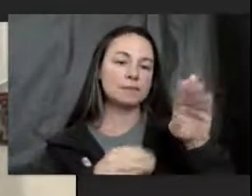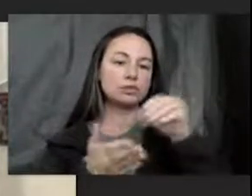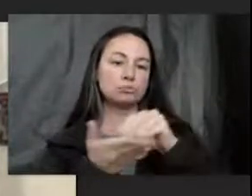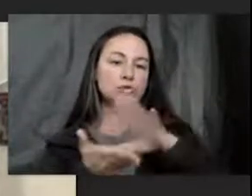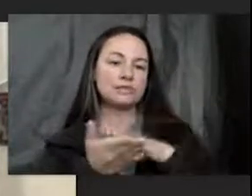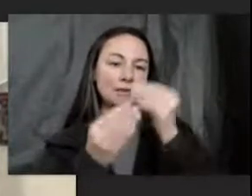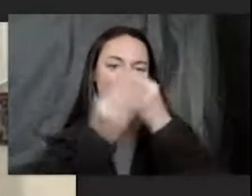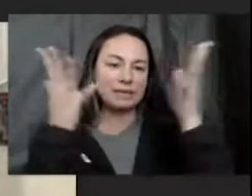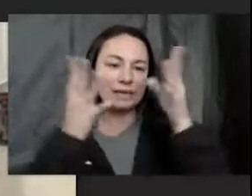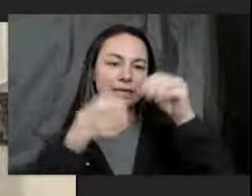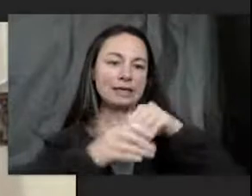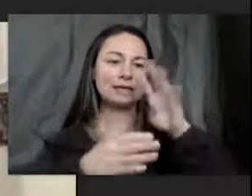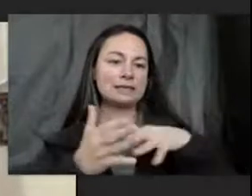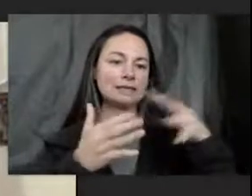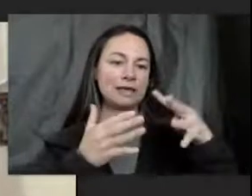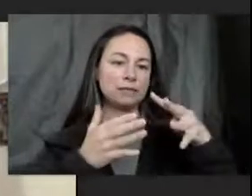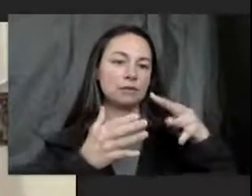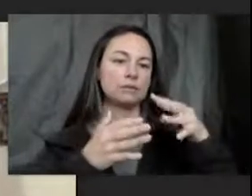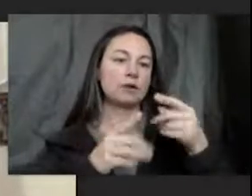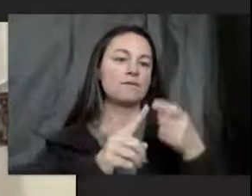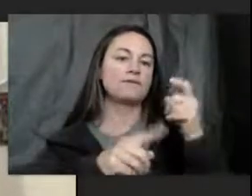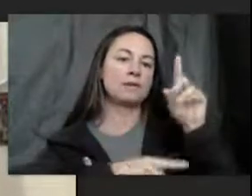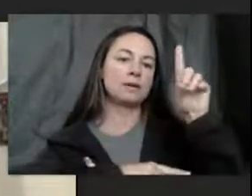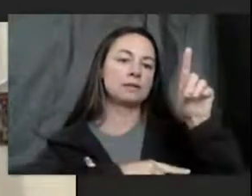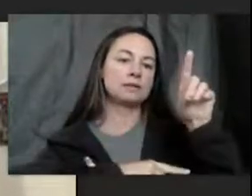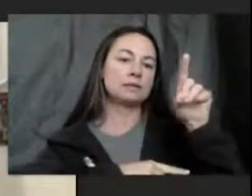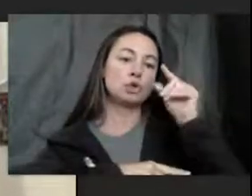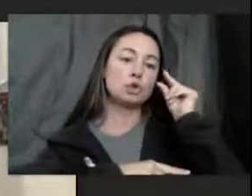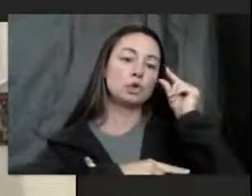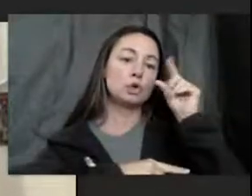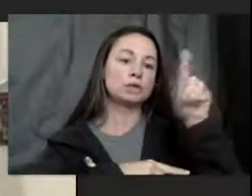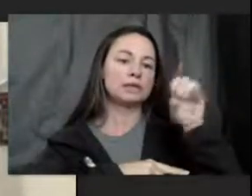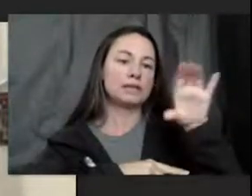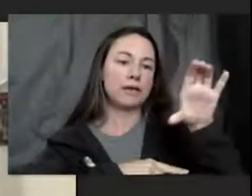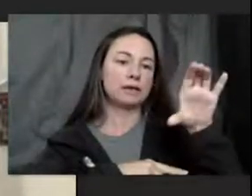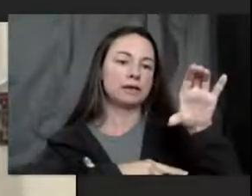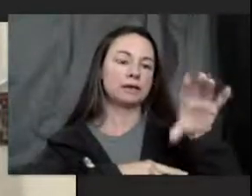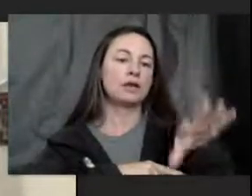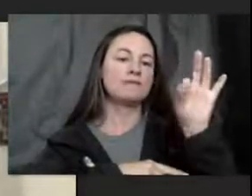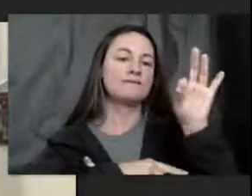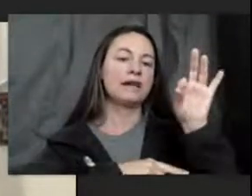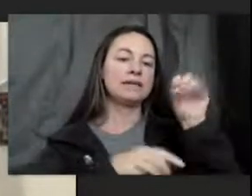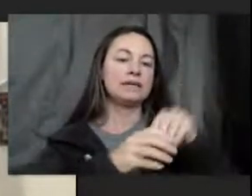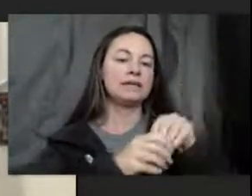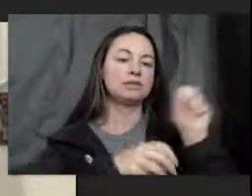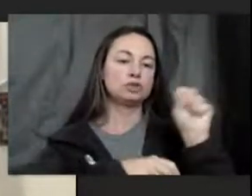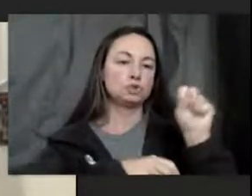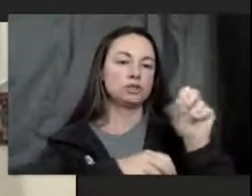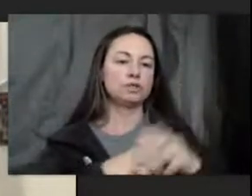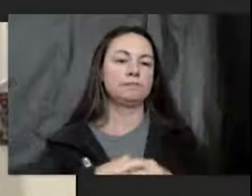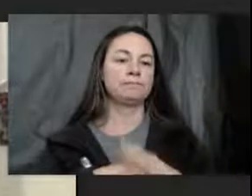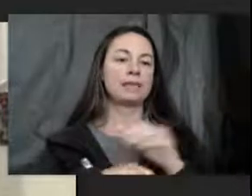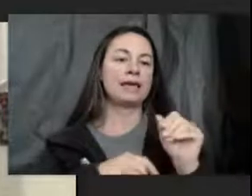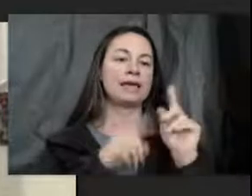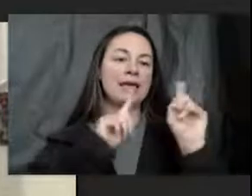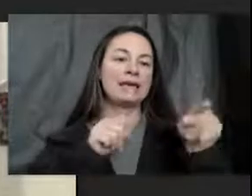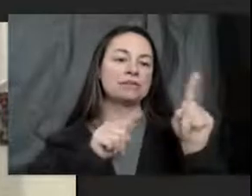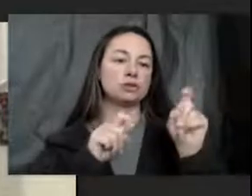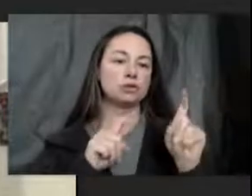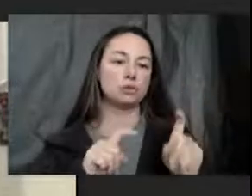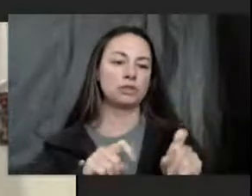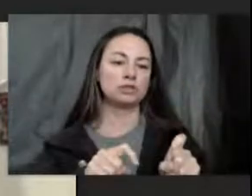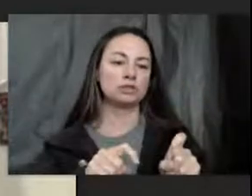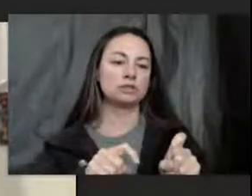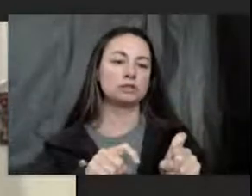table that's in a Google Doc. You can find this in Schoology. And you are also going to answer some analysis